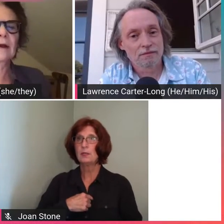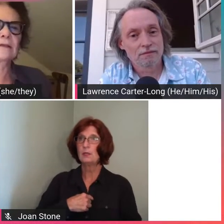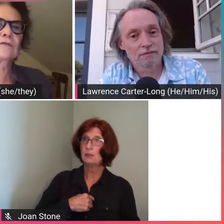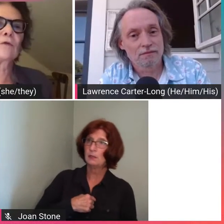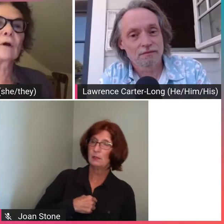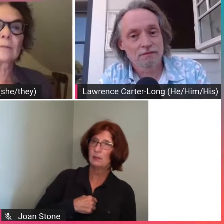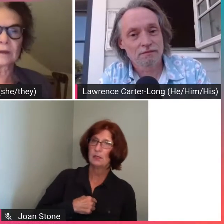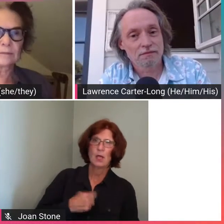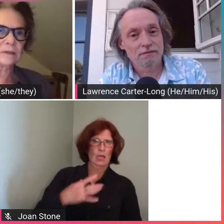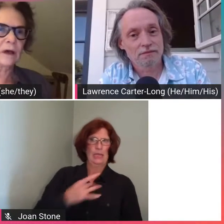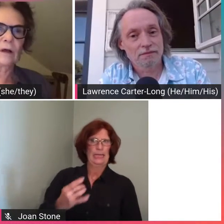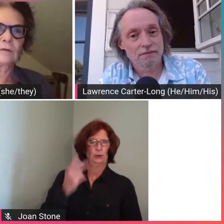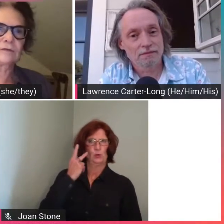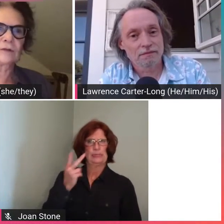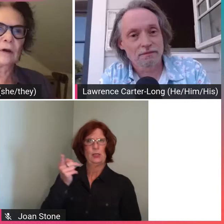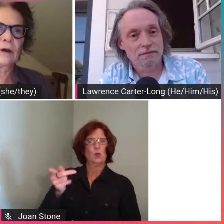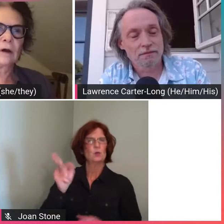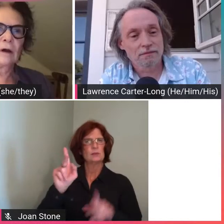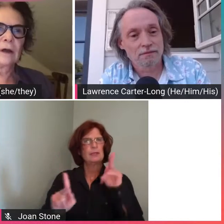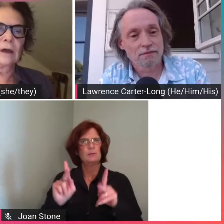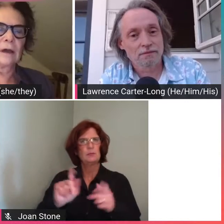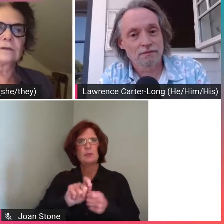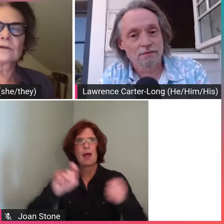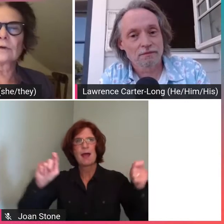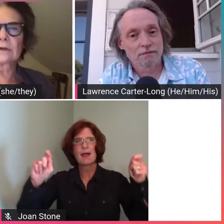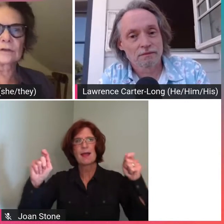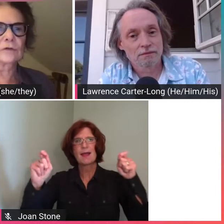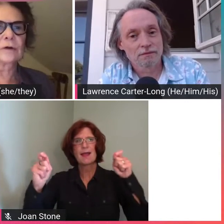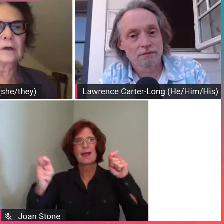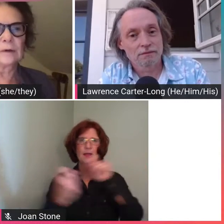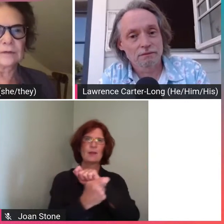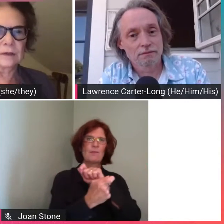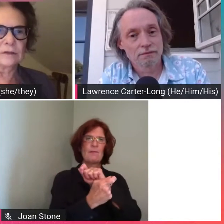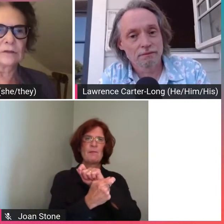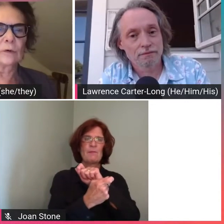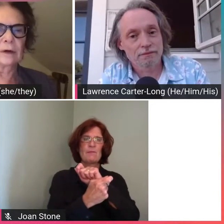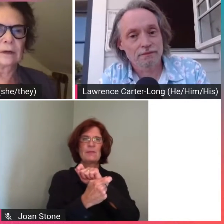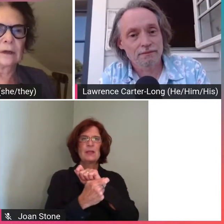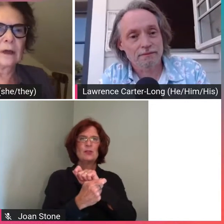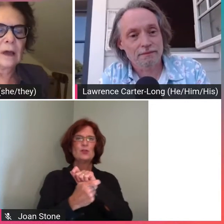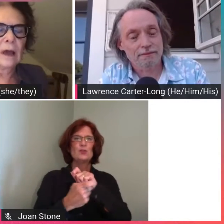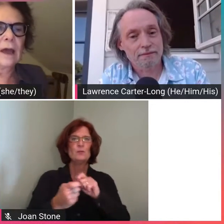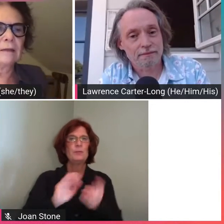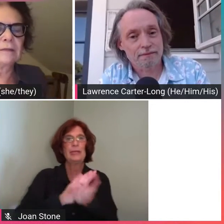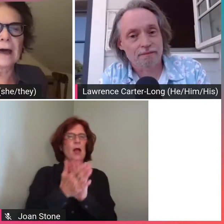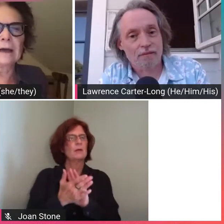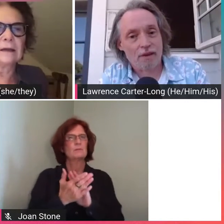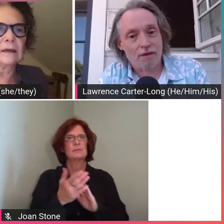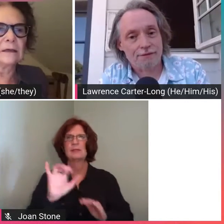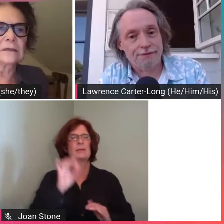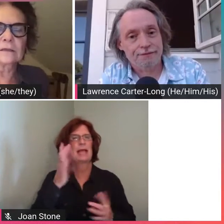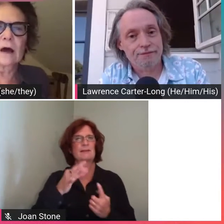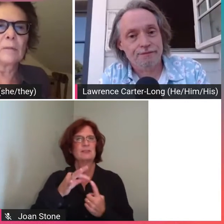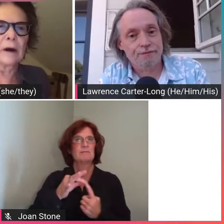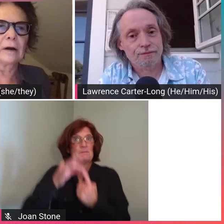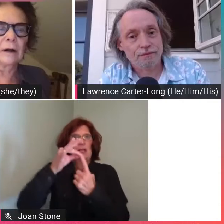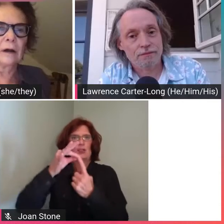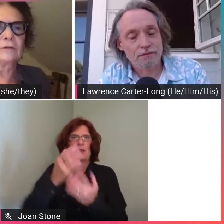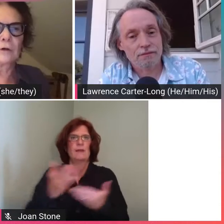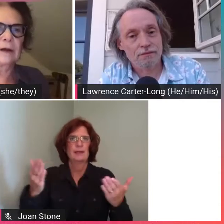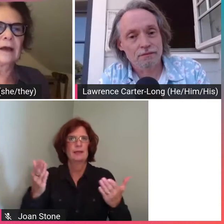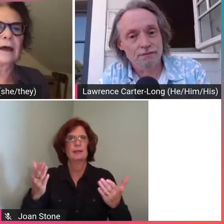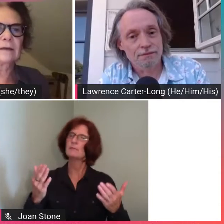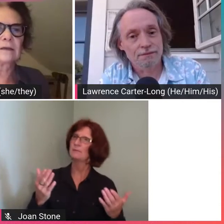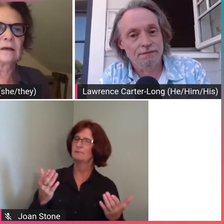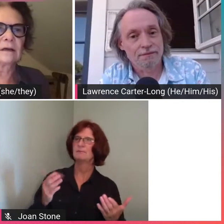people transform themselves into an extreme of some sort. And that is a mark